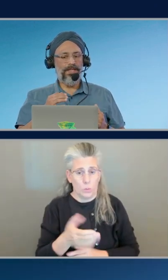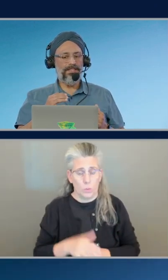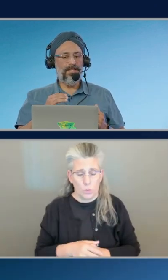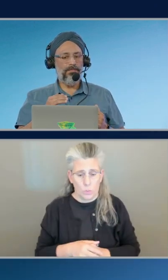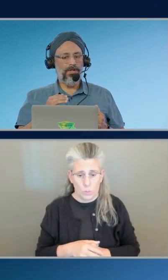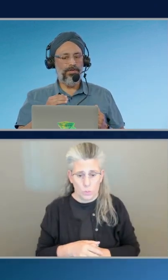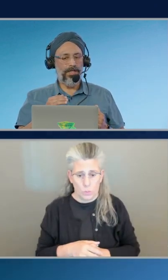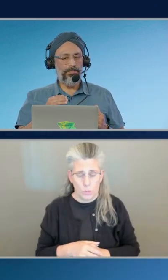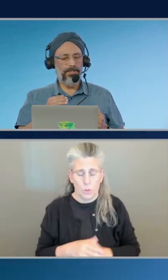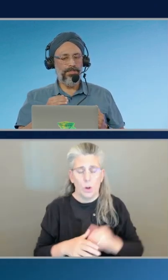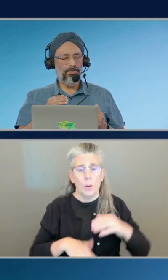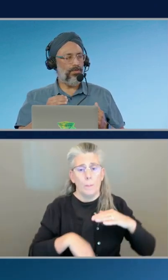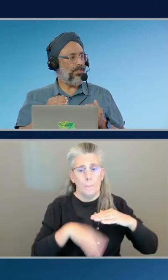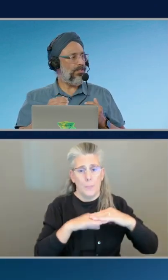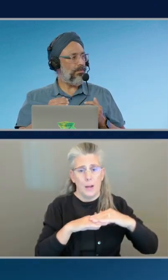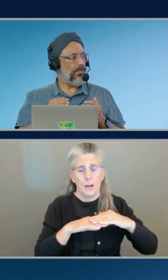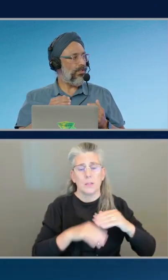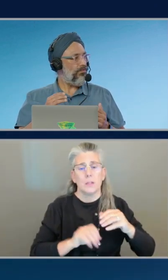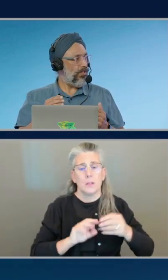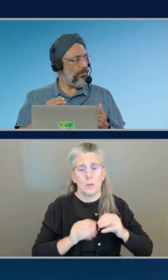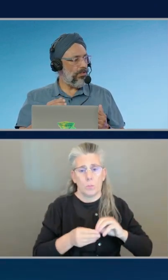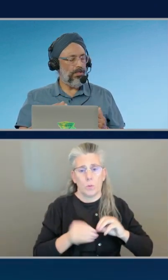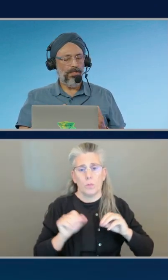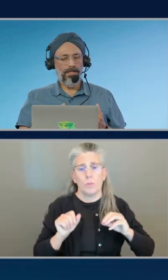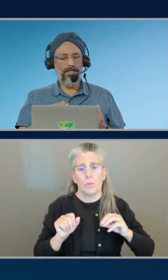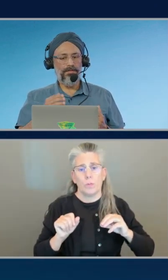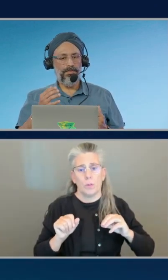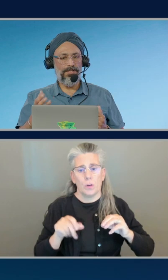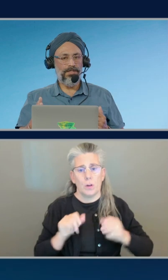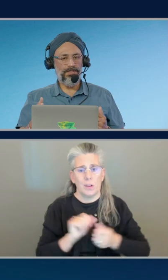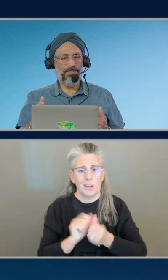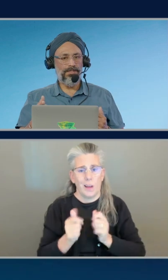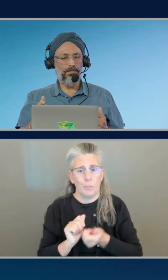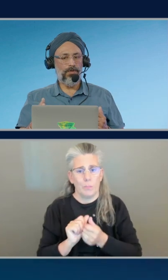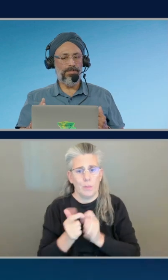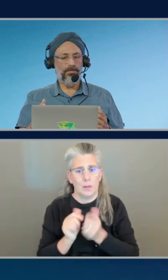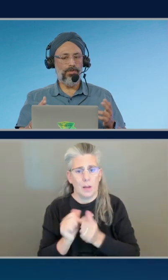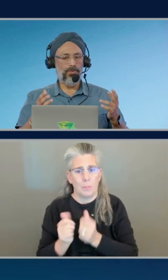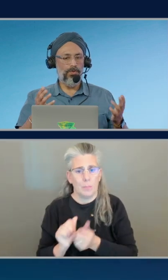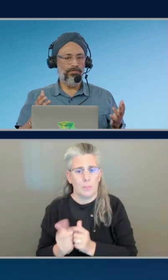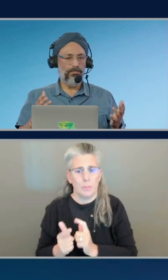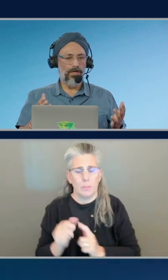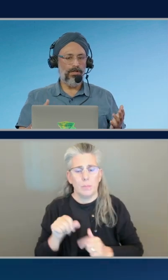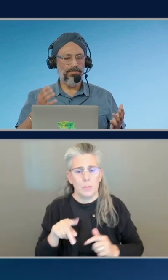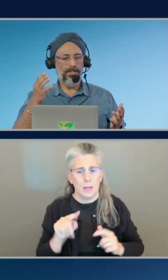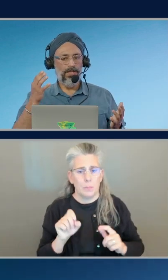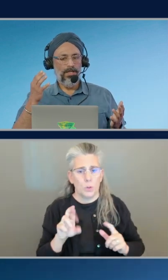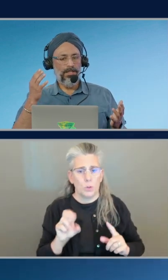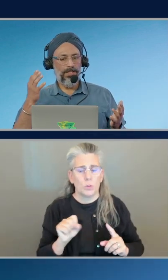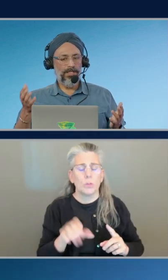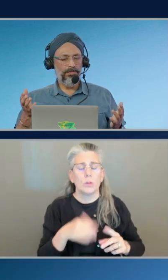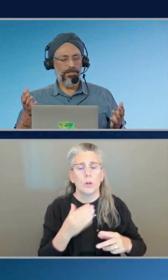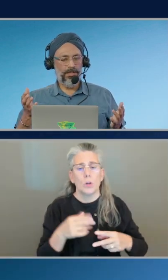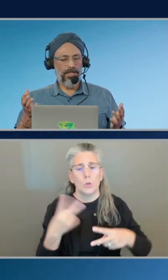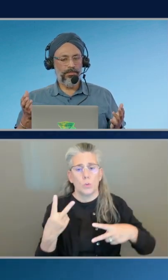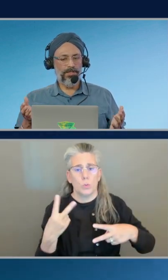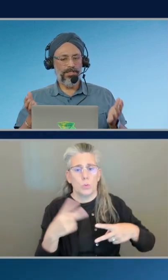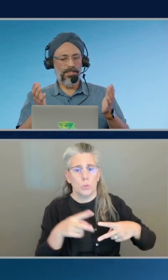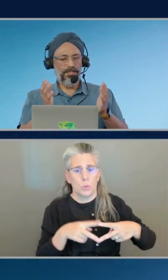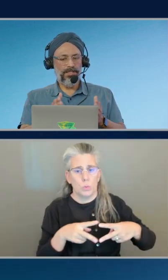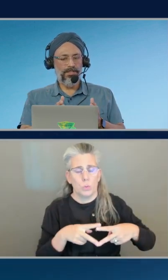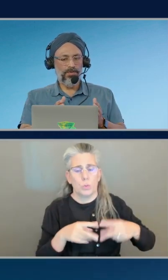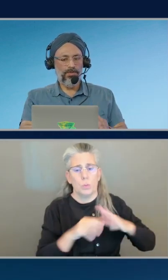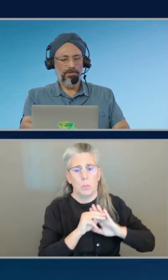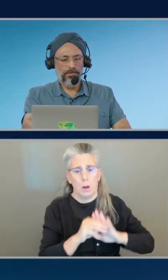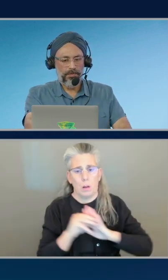of X number of adapters. So this is something configurable. And in this instance, because I've got two different models, each having 3 adapters,